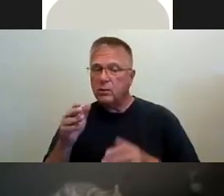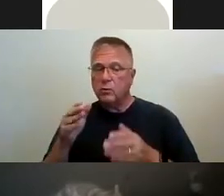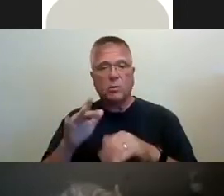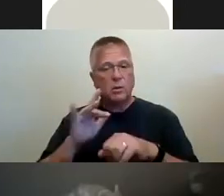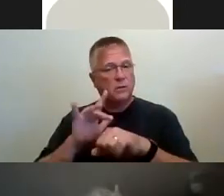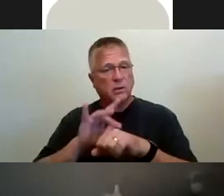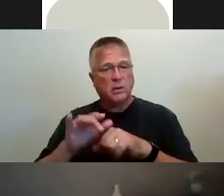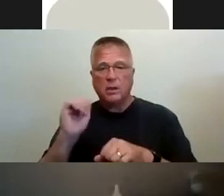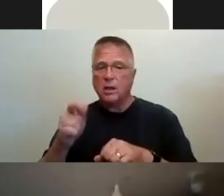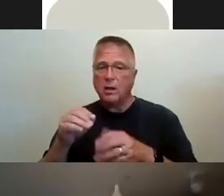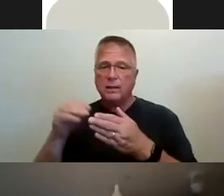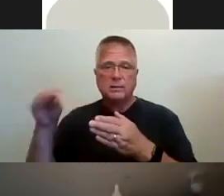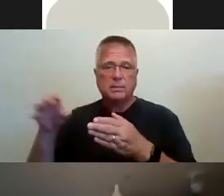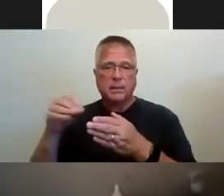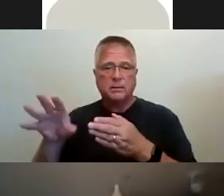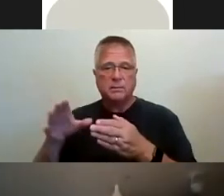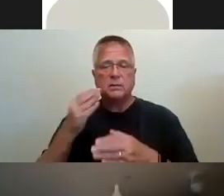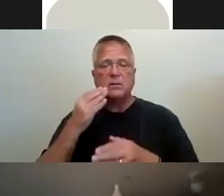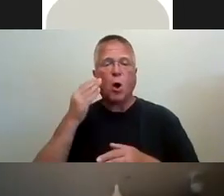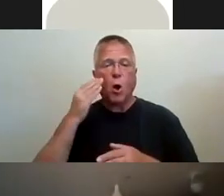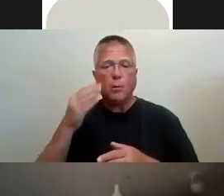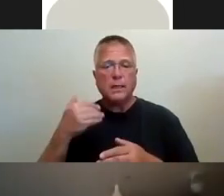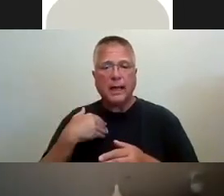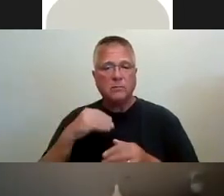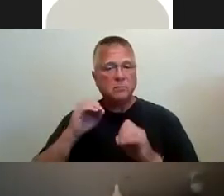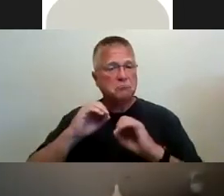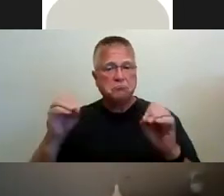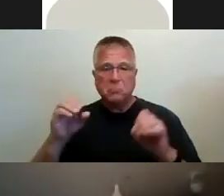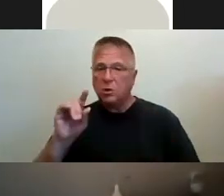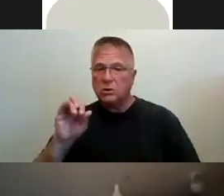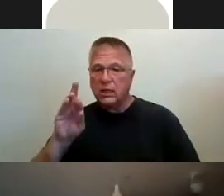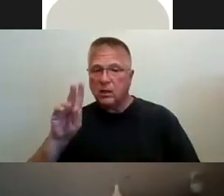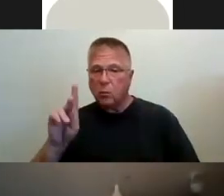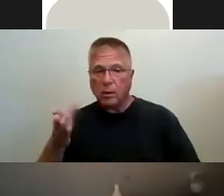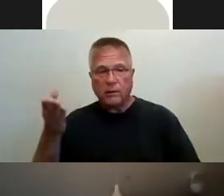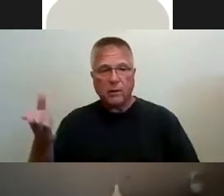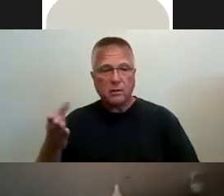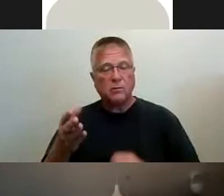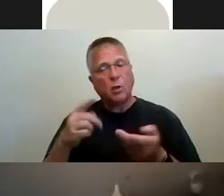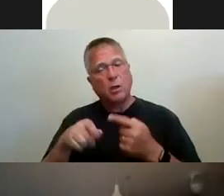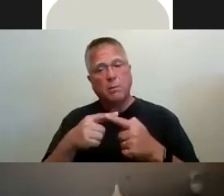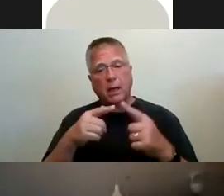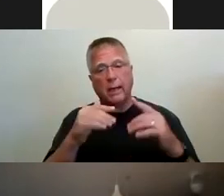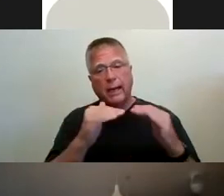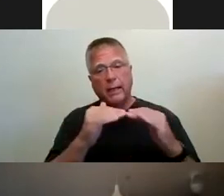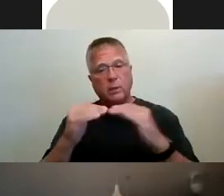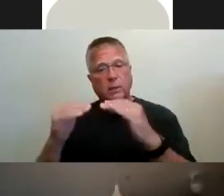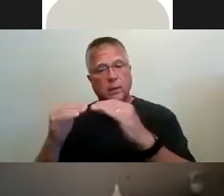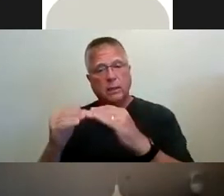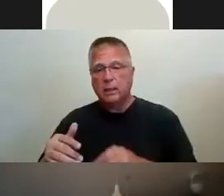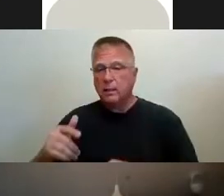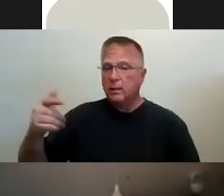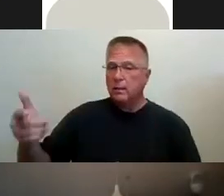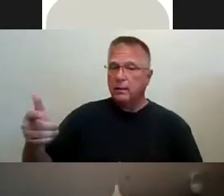the really expensive homes are, and there are no sidewalks there. So if you want to talk about equity, there's certainly